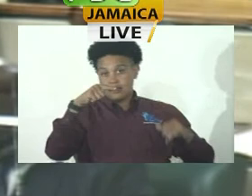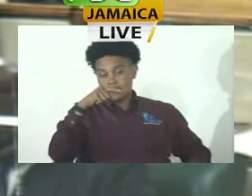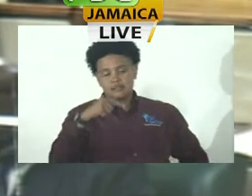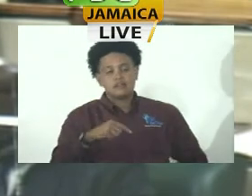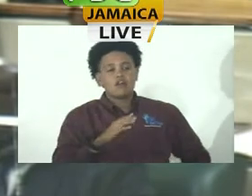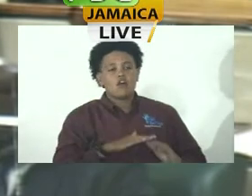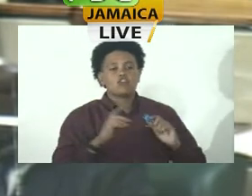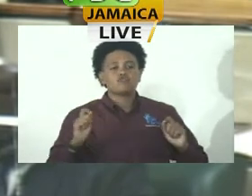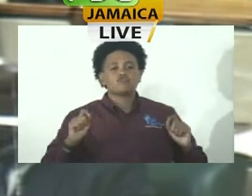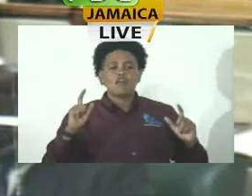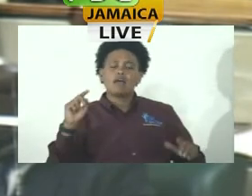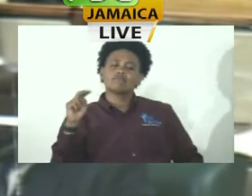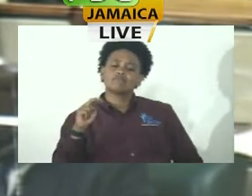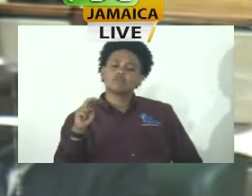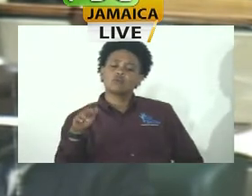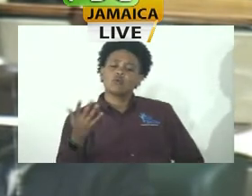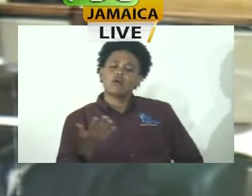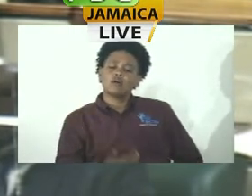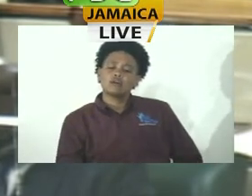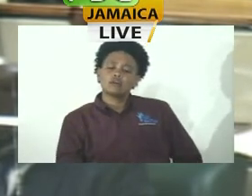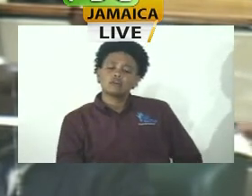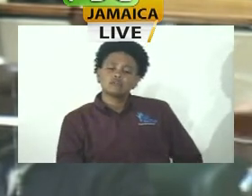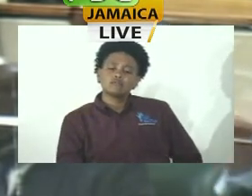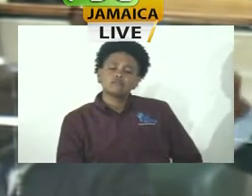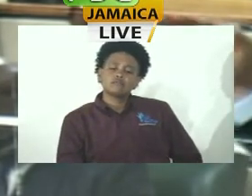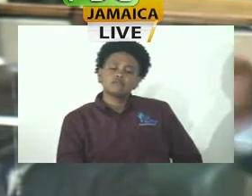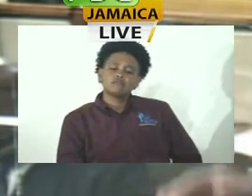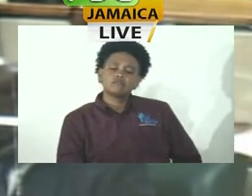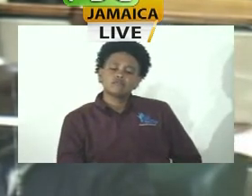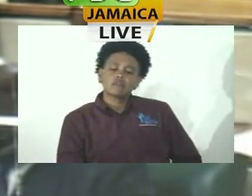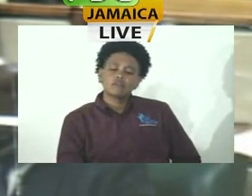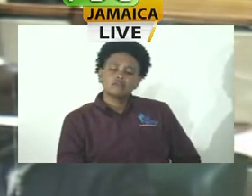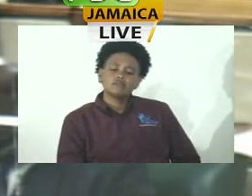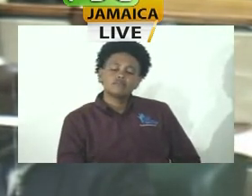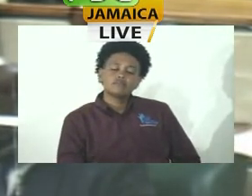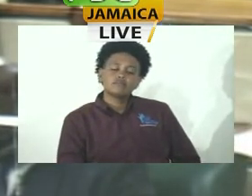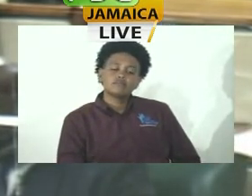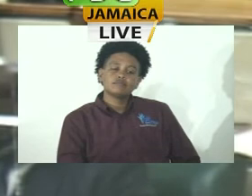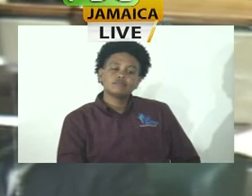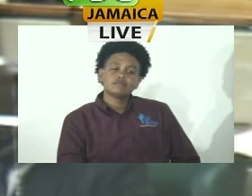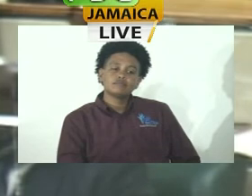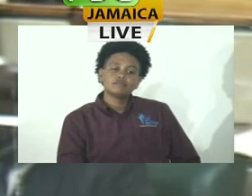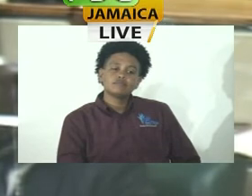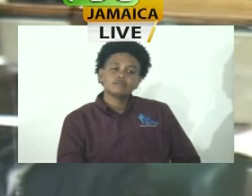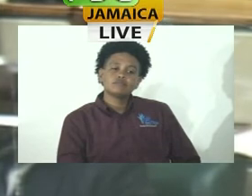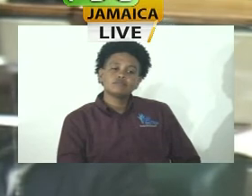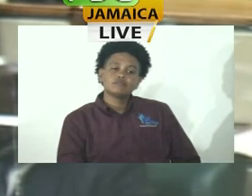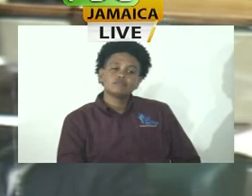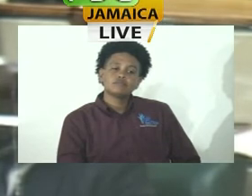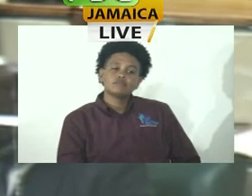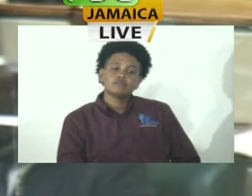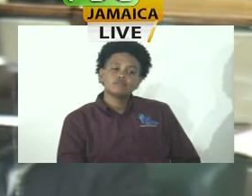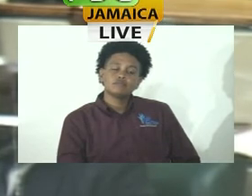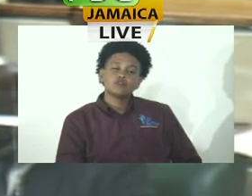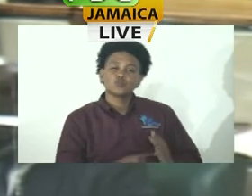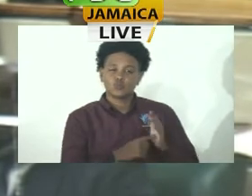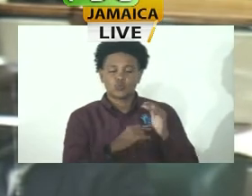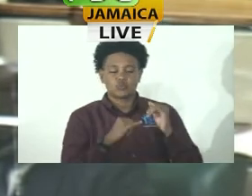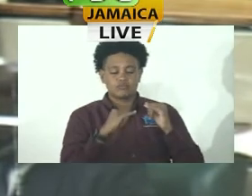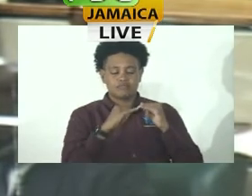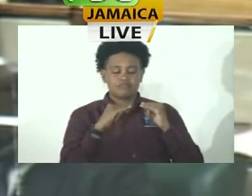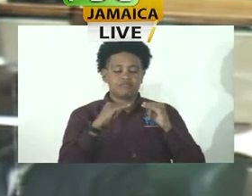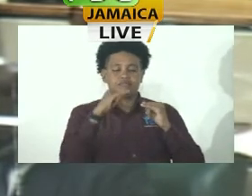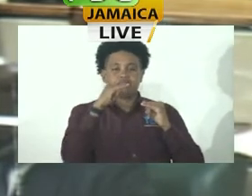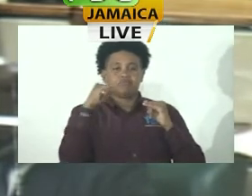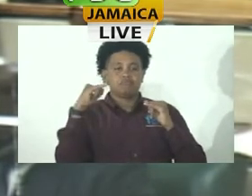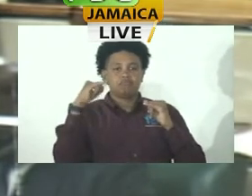on the graph which is shows a kind of step step graph shows